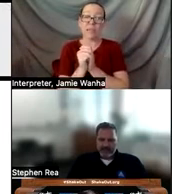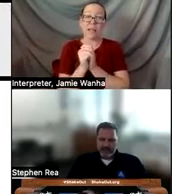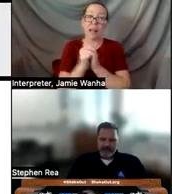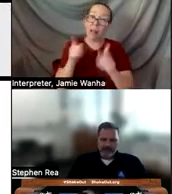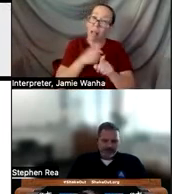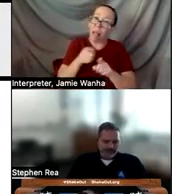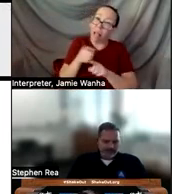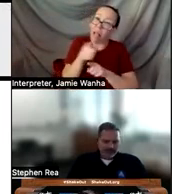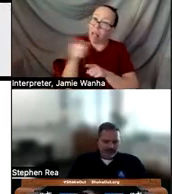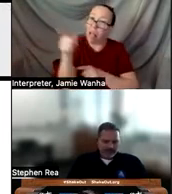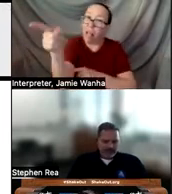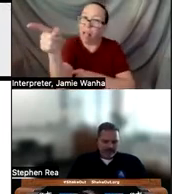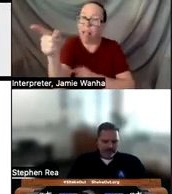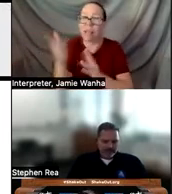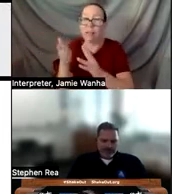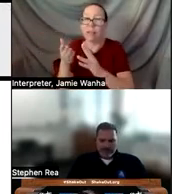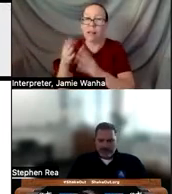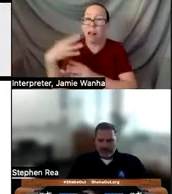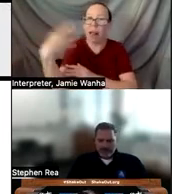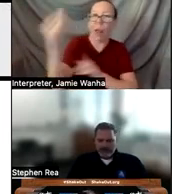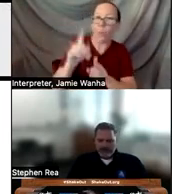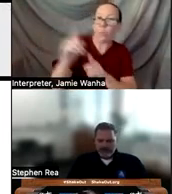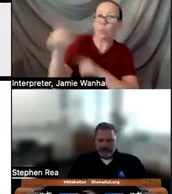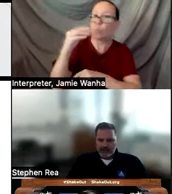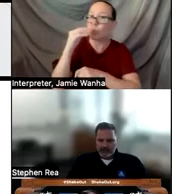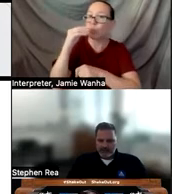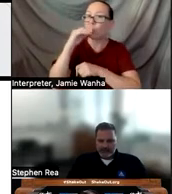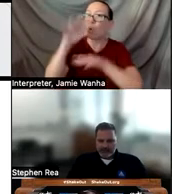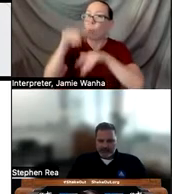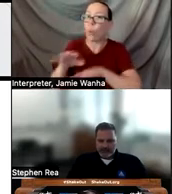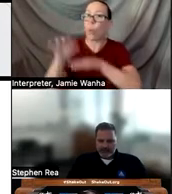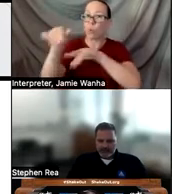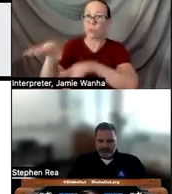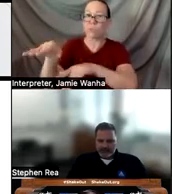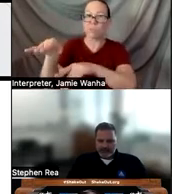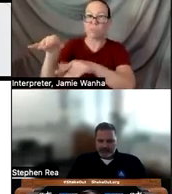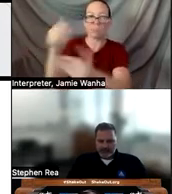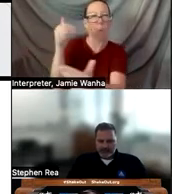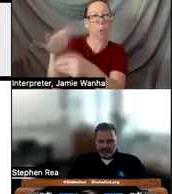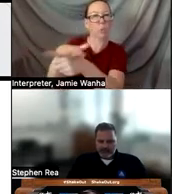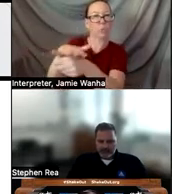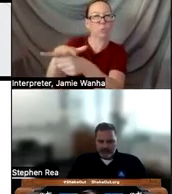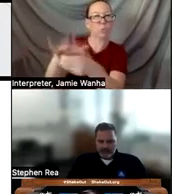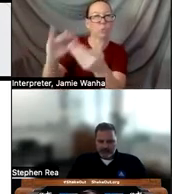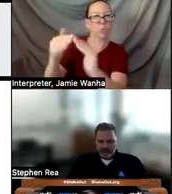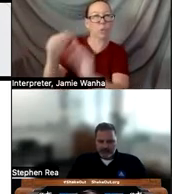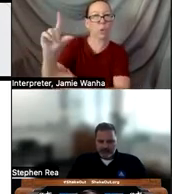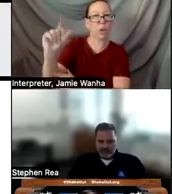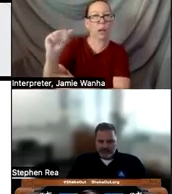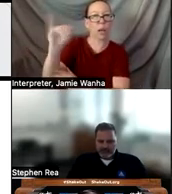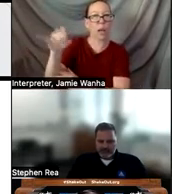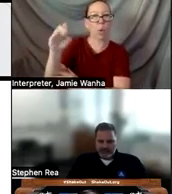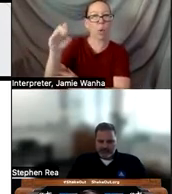back into the ocean around Mount Soledad in La Jolla. So there is a lot to think about when we're preparing